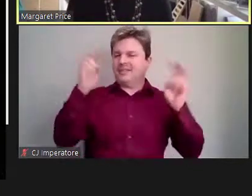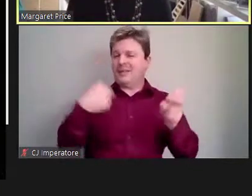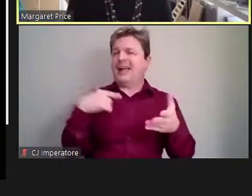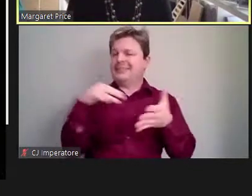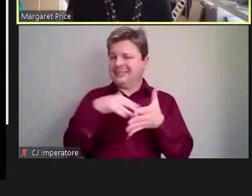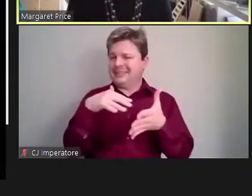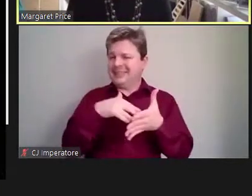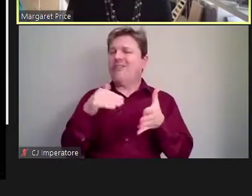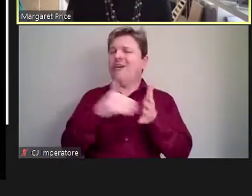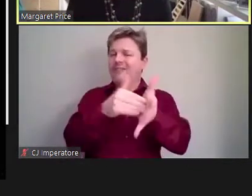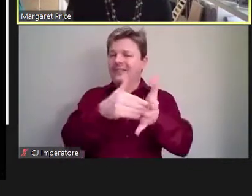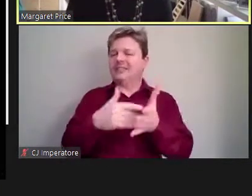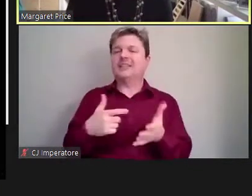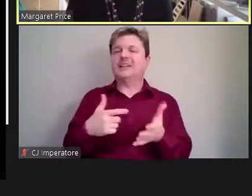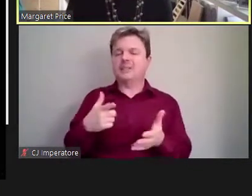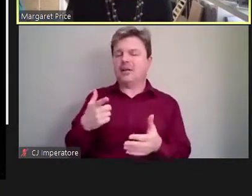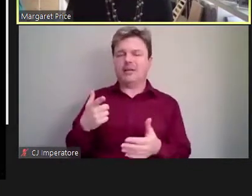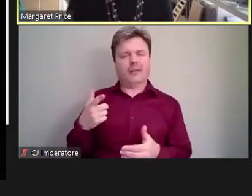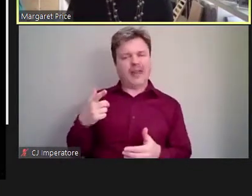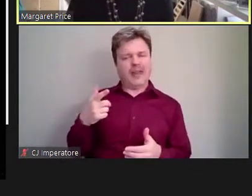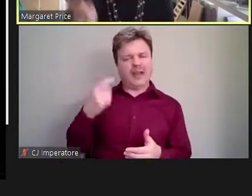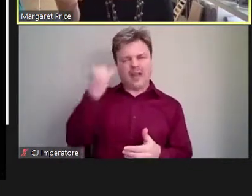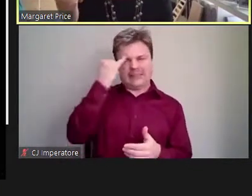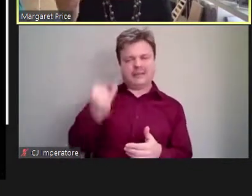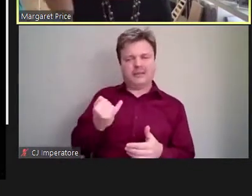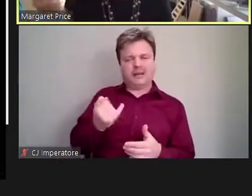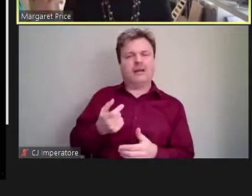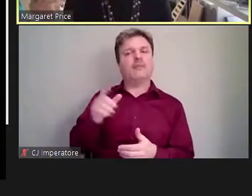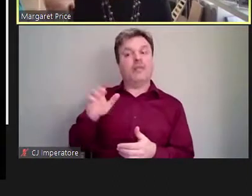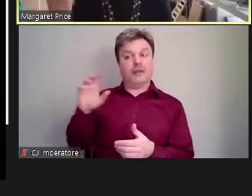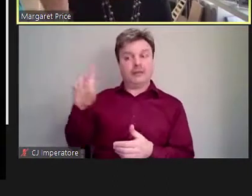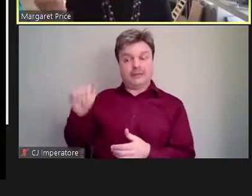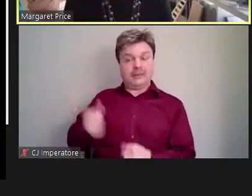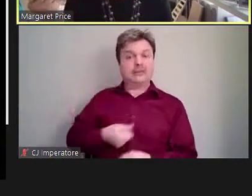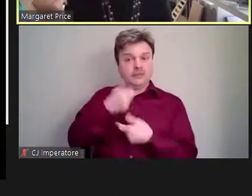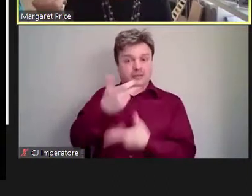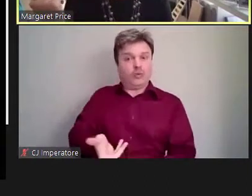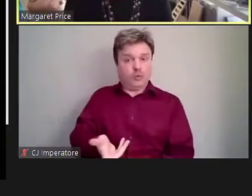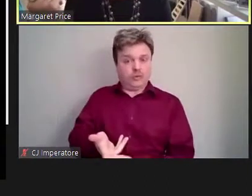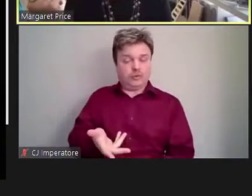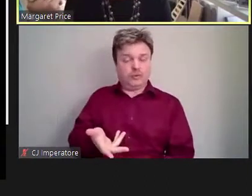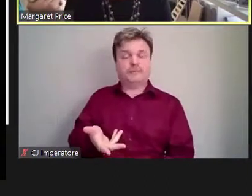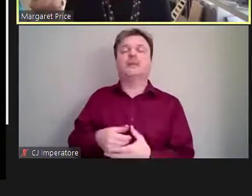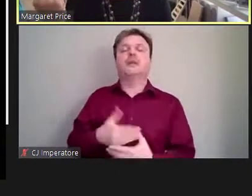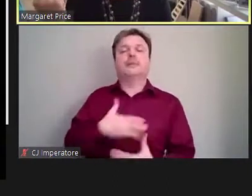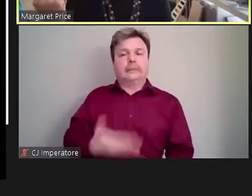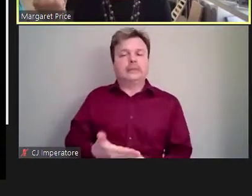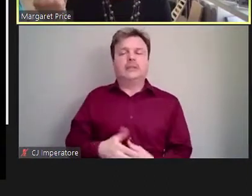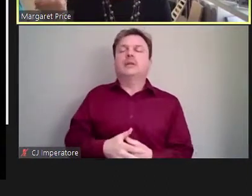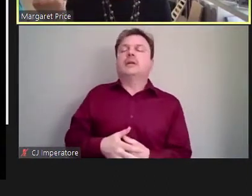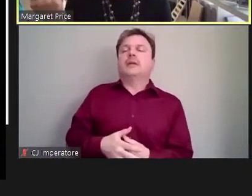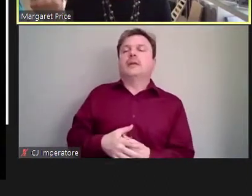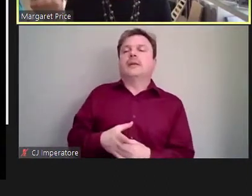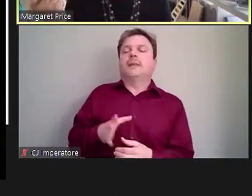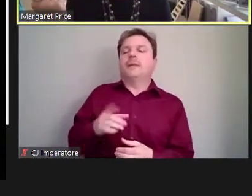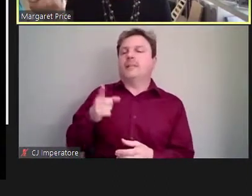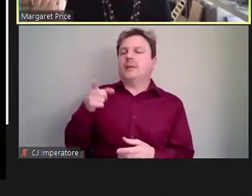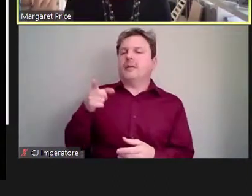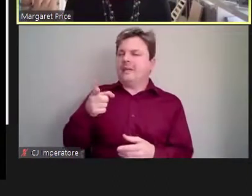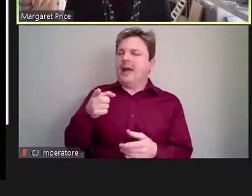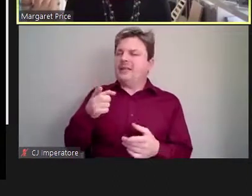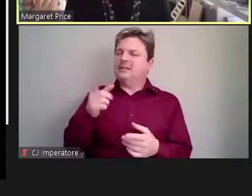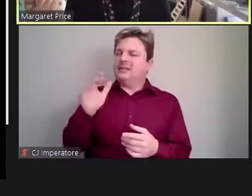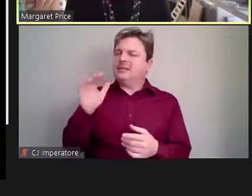disclosing disability. But the discussion about this tends to follow a similar